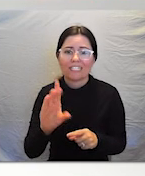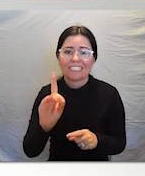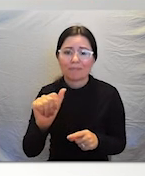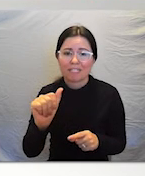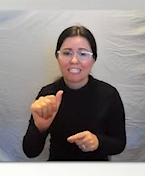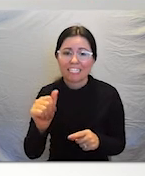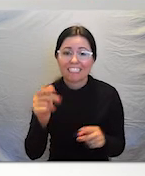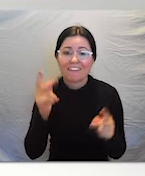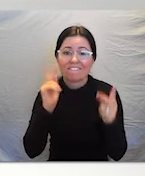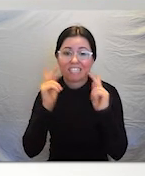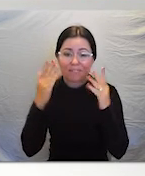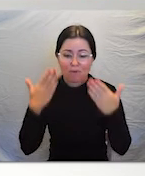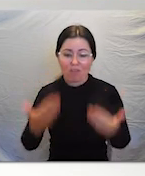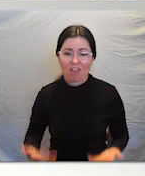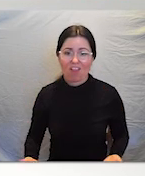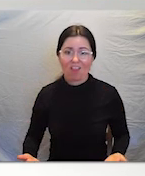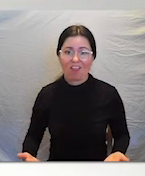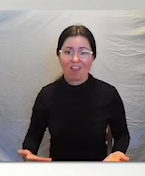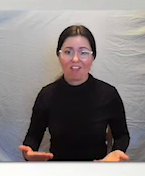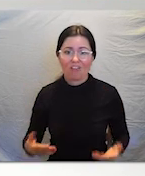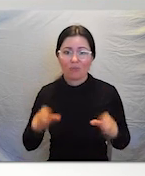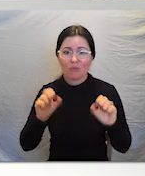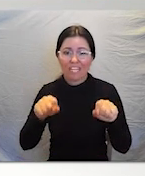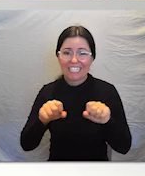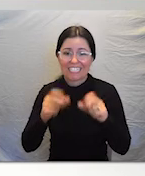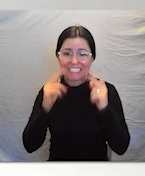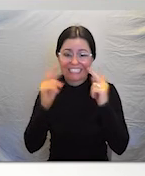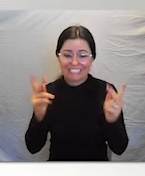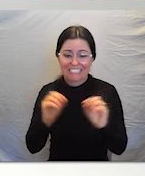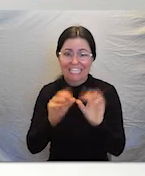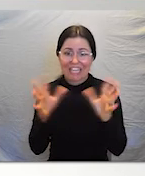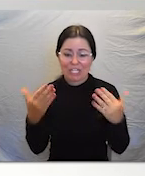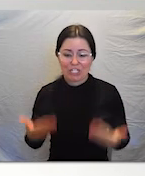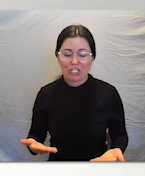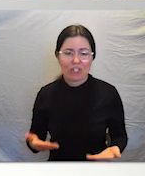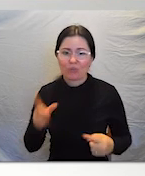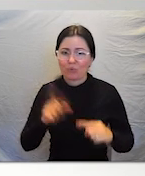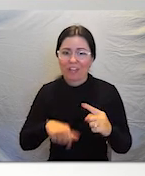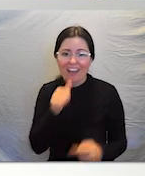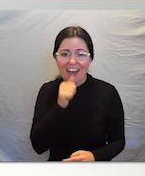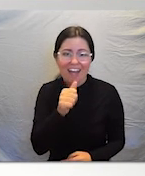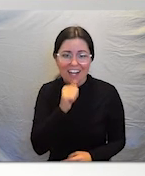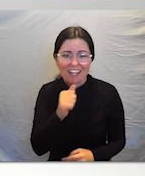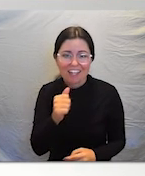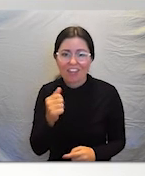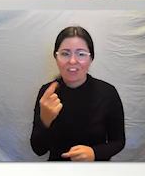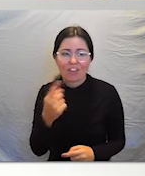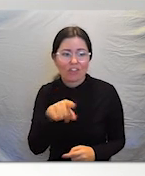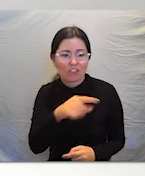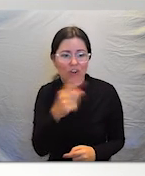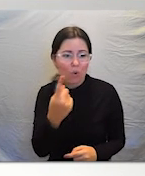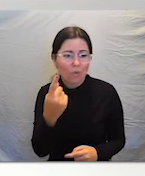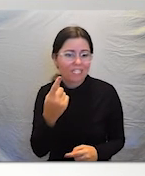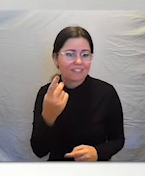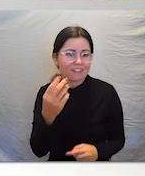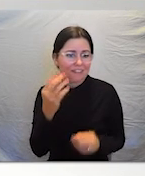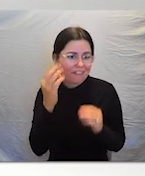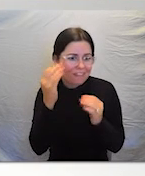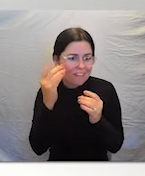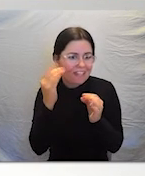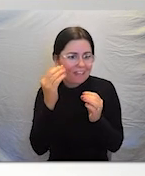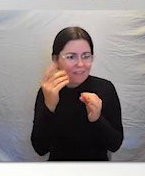visible because you can't hide it. They're always thinking in the back of their mind, is